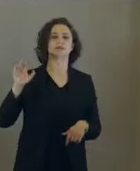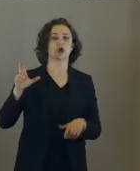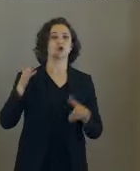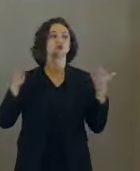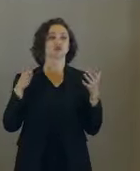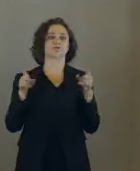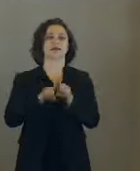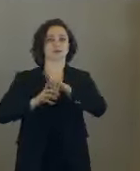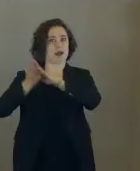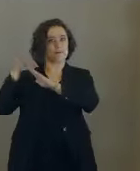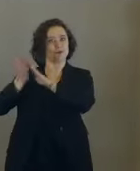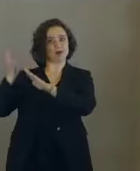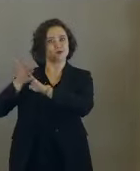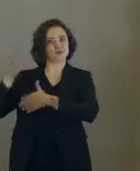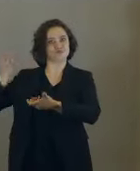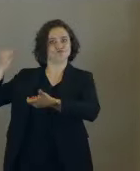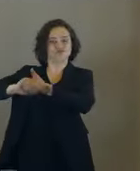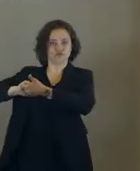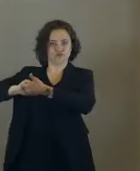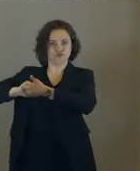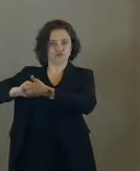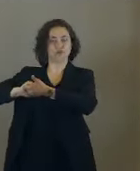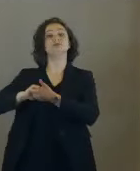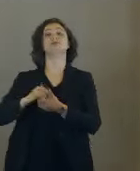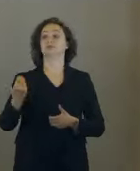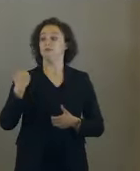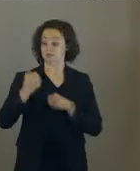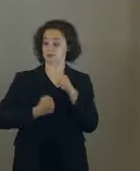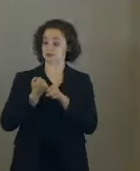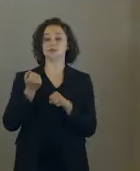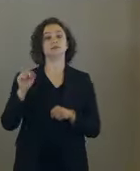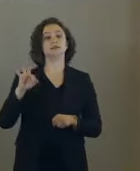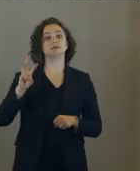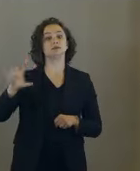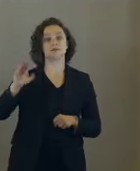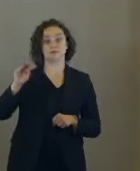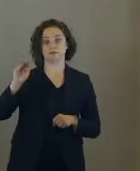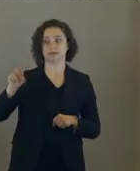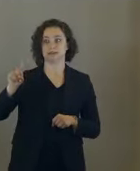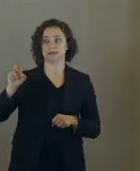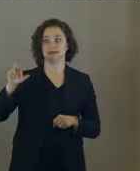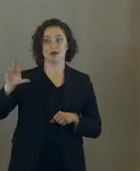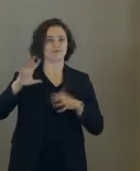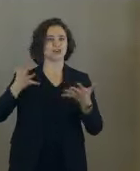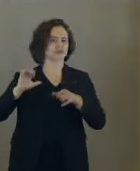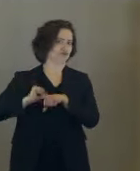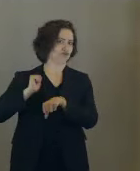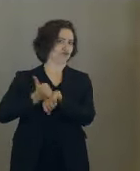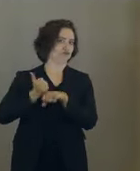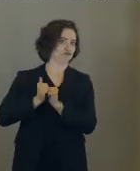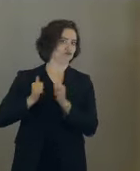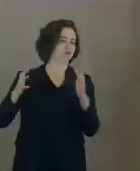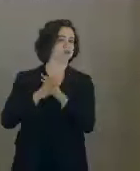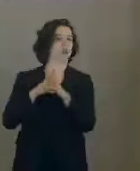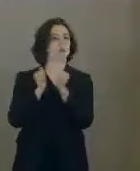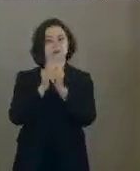serve as its operational arm. And whereas in 1965, the Michigan Department of Civil Rights was established with a mission